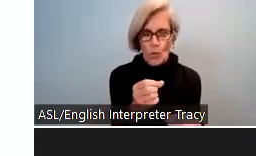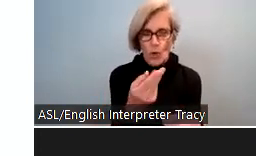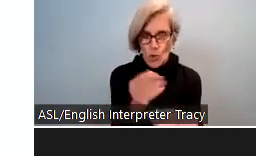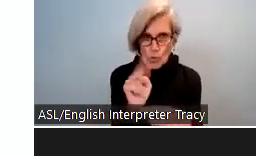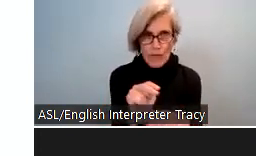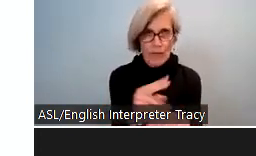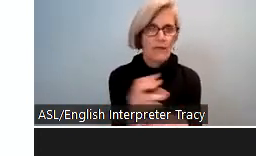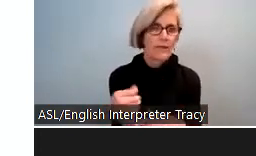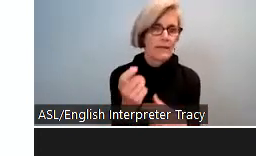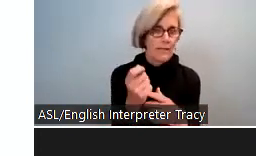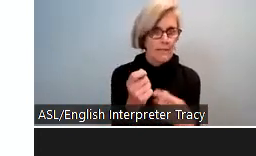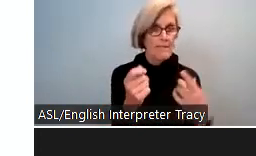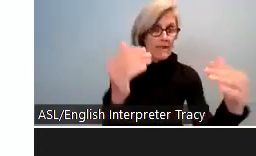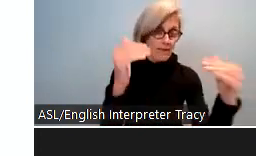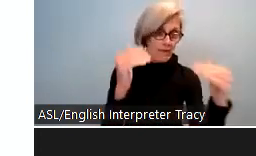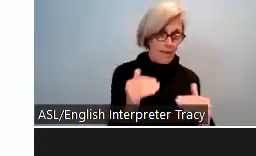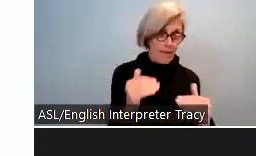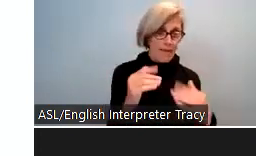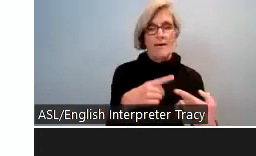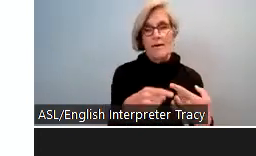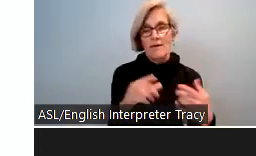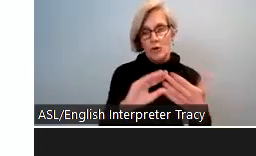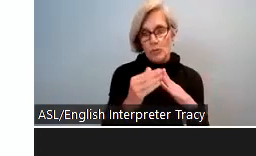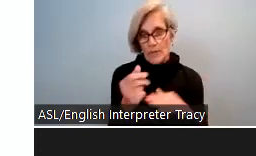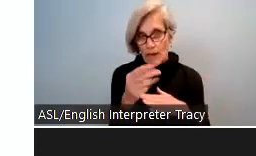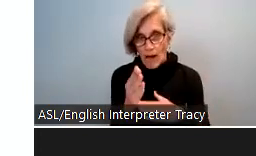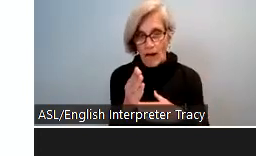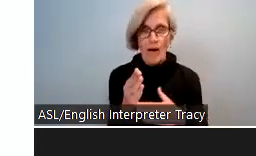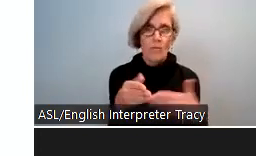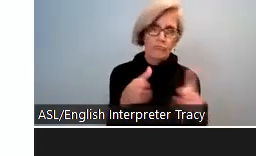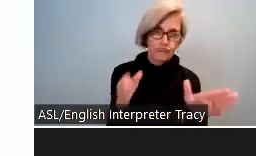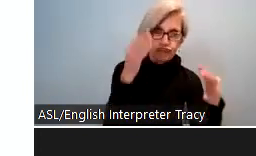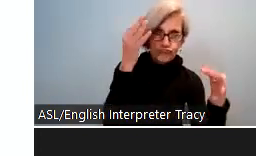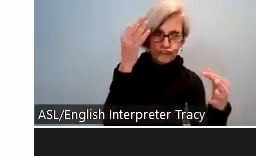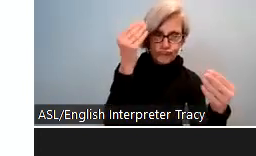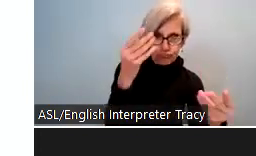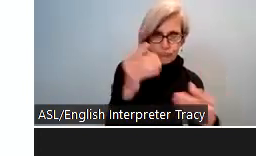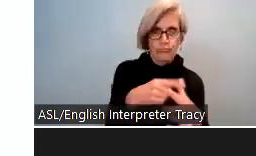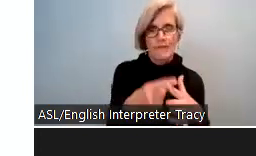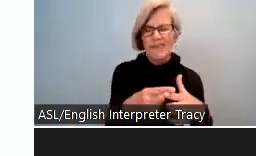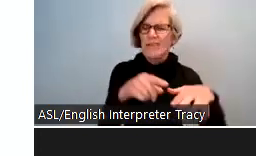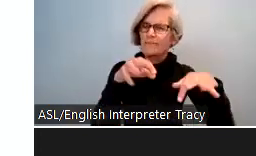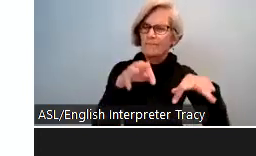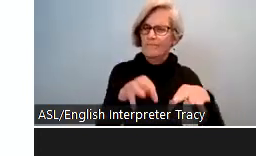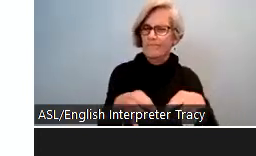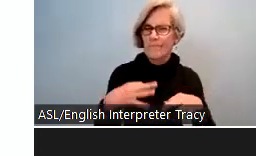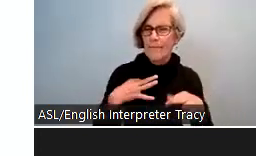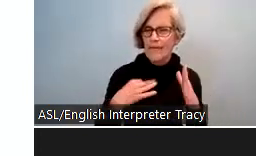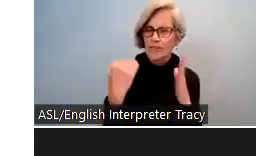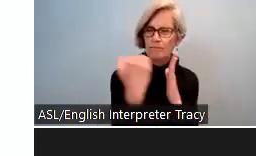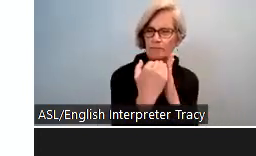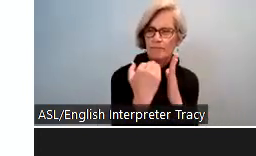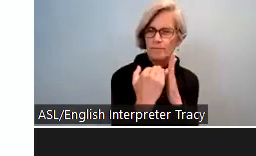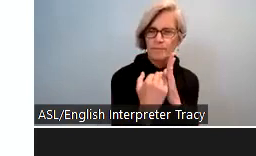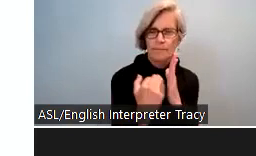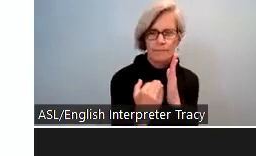the community hubs, have an overview of the program, and then walk through the application step by step, and